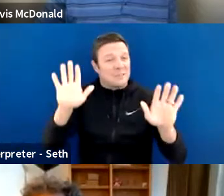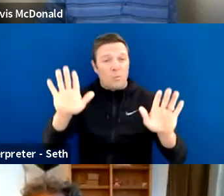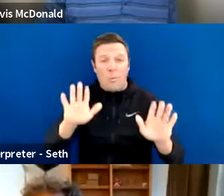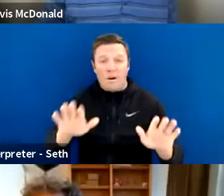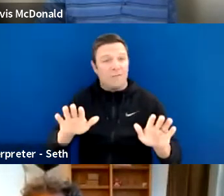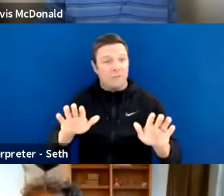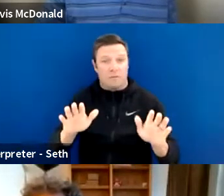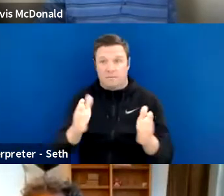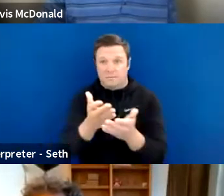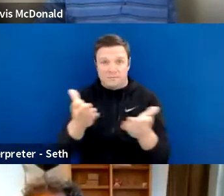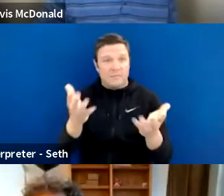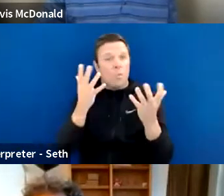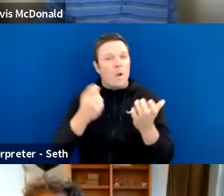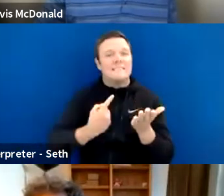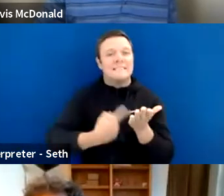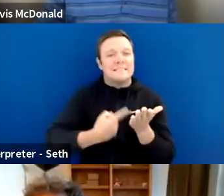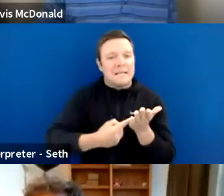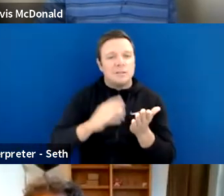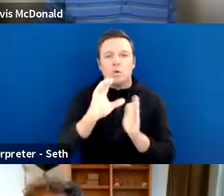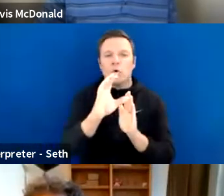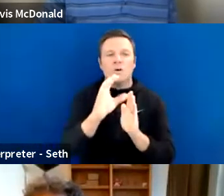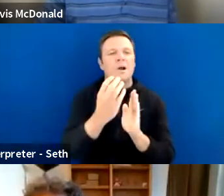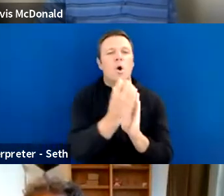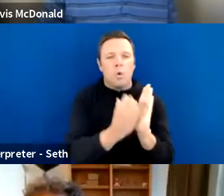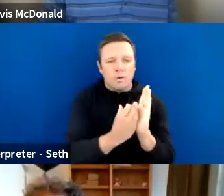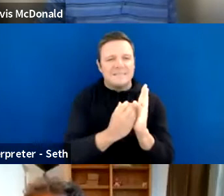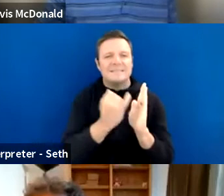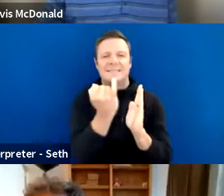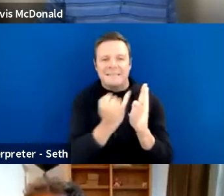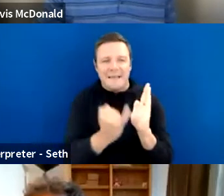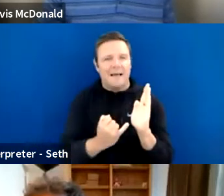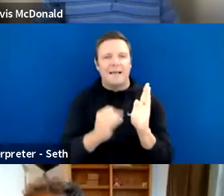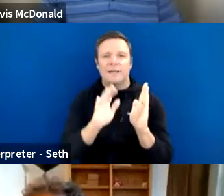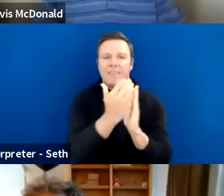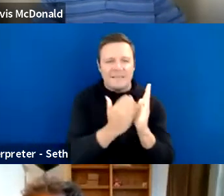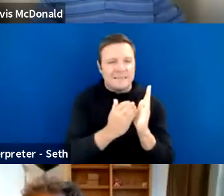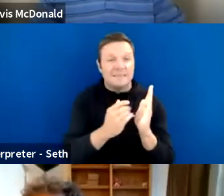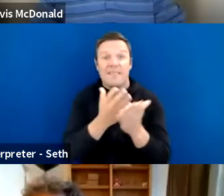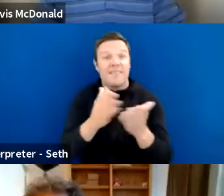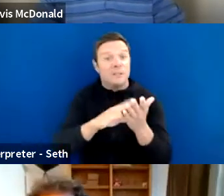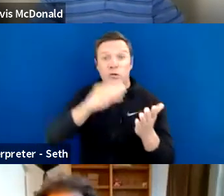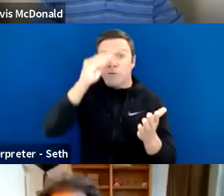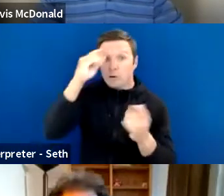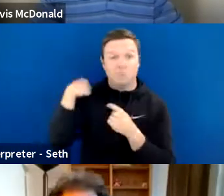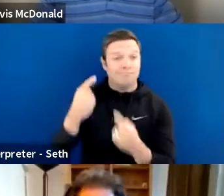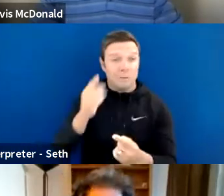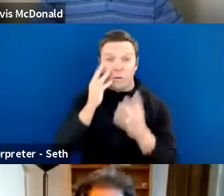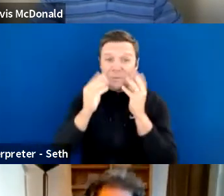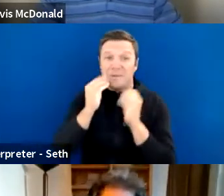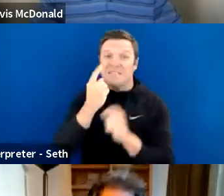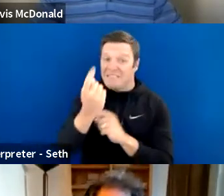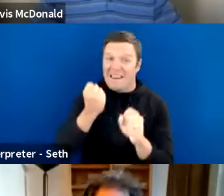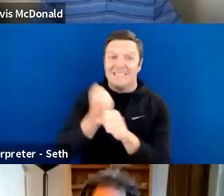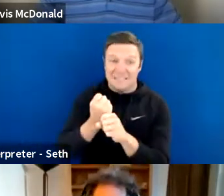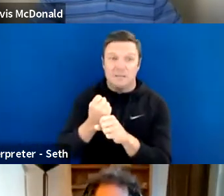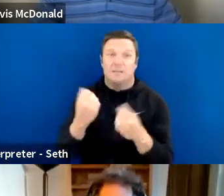talk about their course design and the lessons that they've learned in the last year. And I can say that seeing some of the courses that